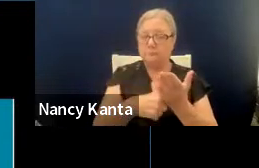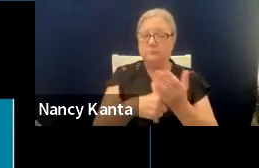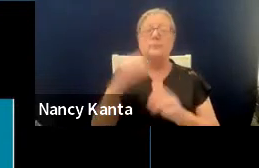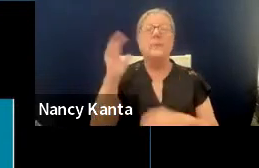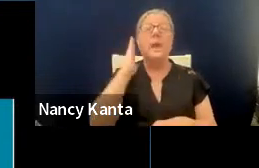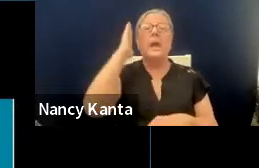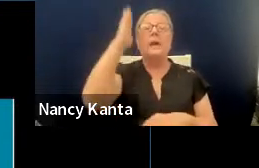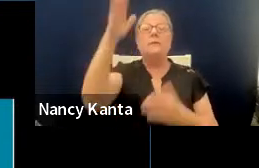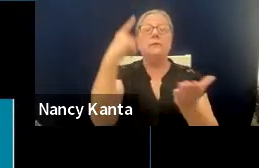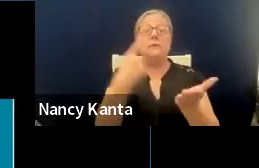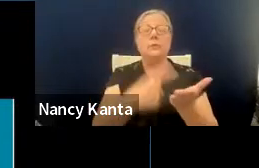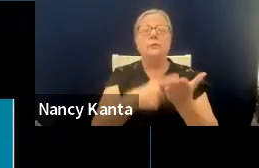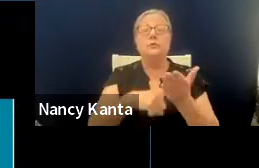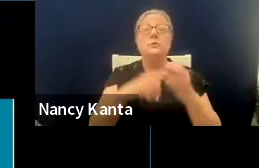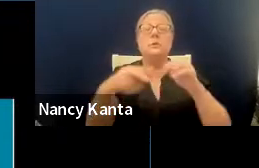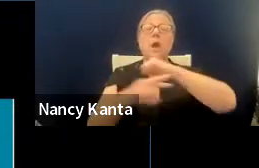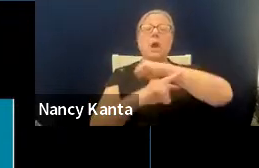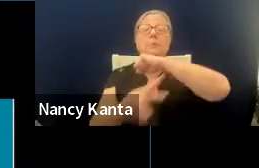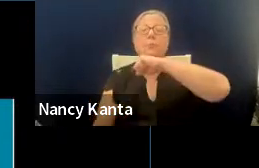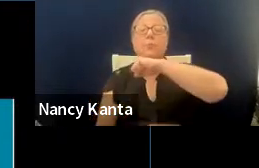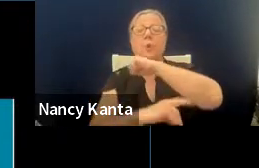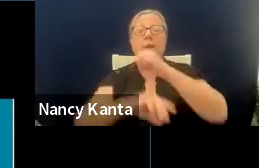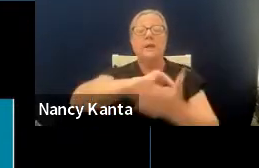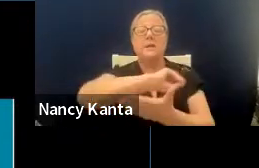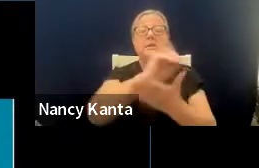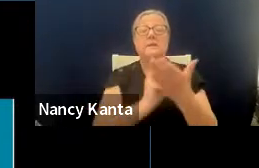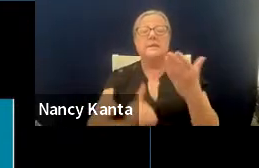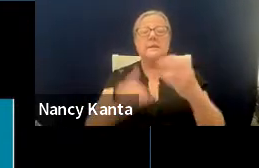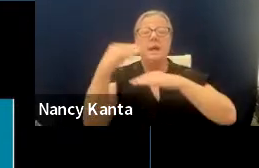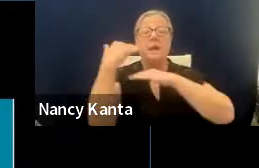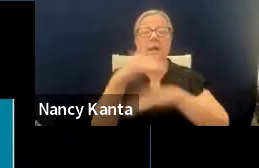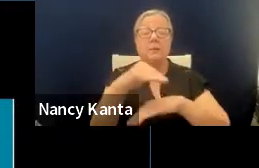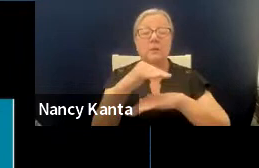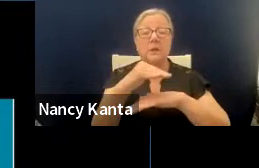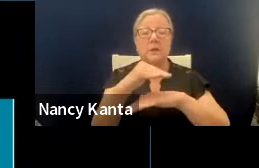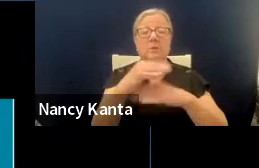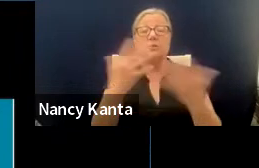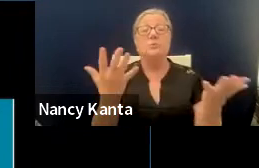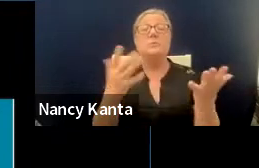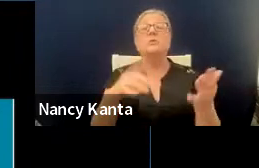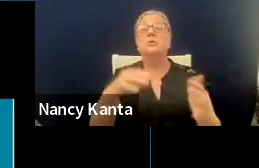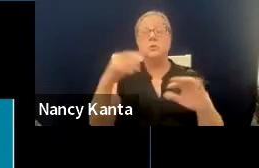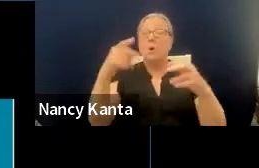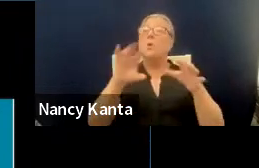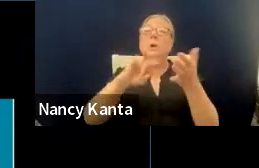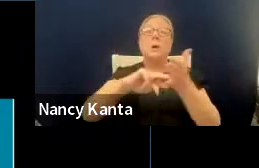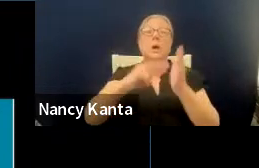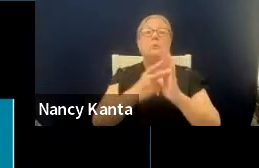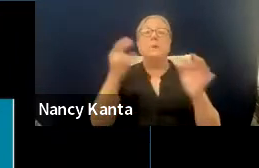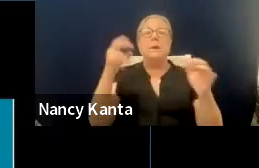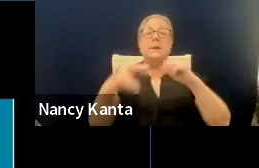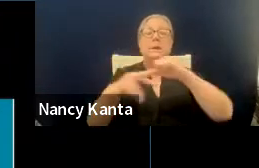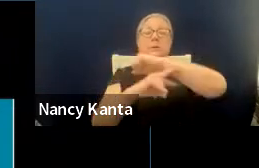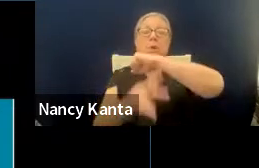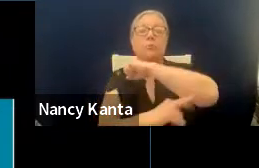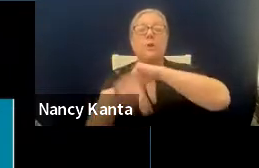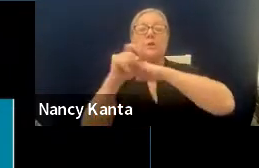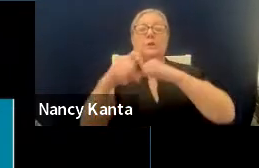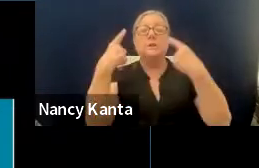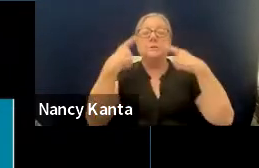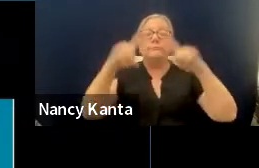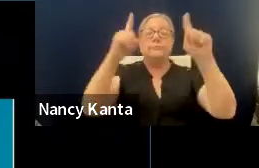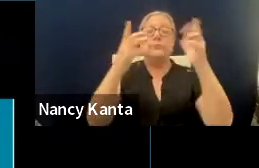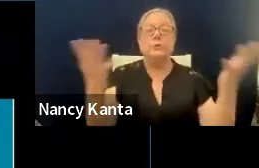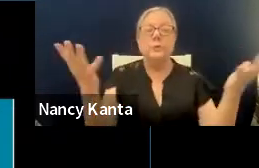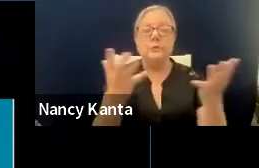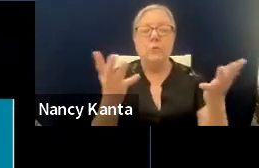to talk about bridge design constraints. So very binary, what does this bridge need to achieve in terms of shipping clearances,